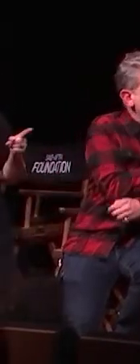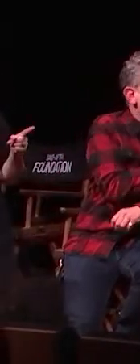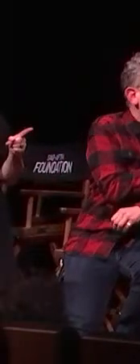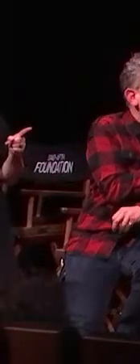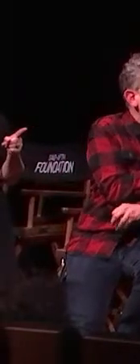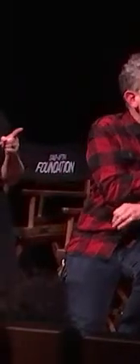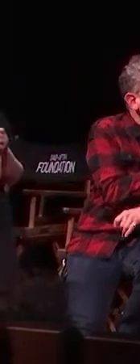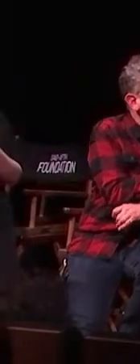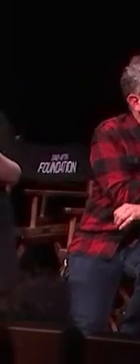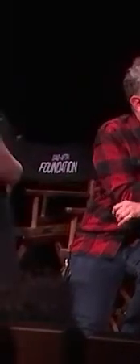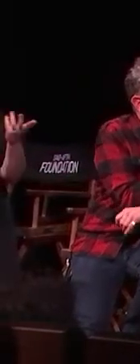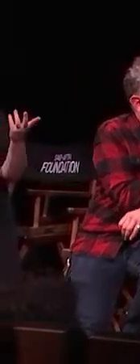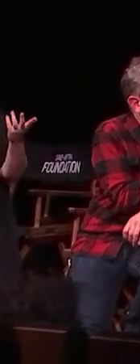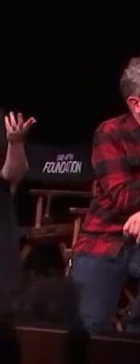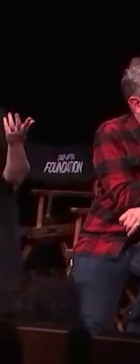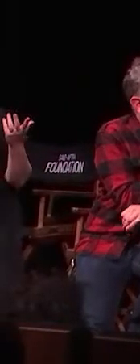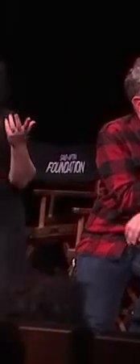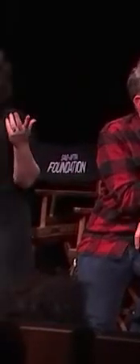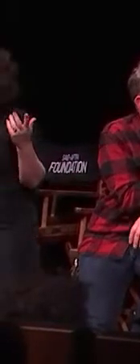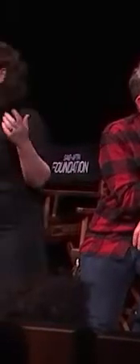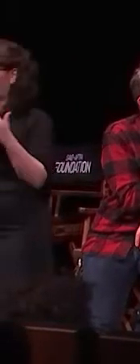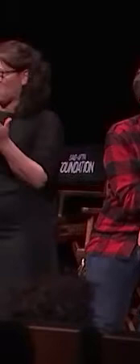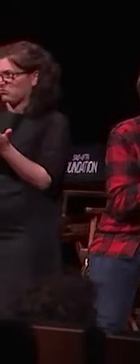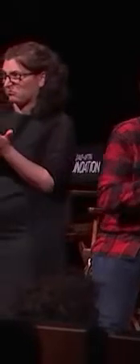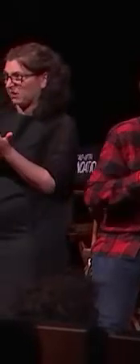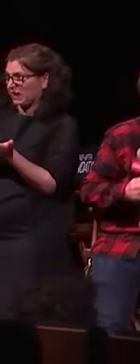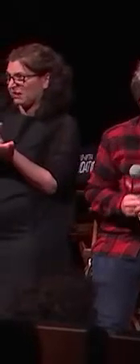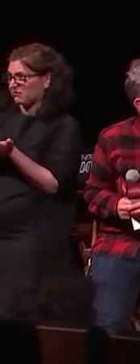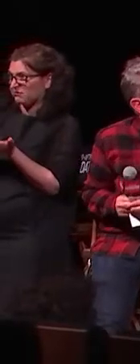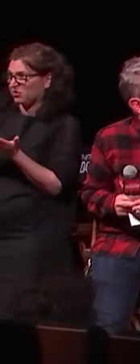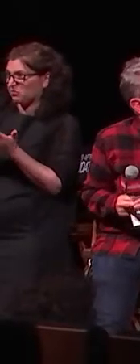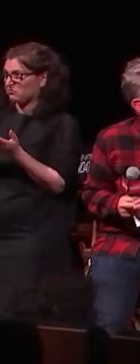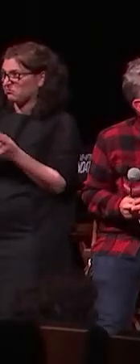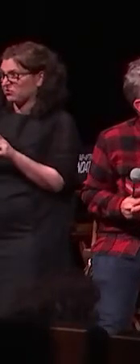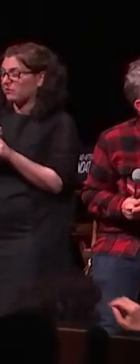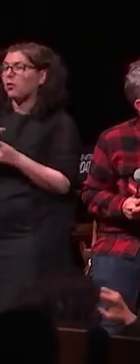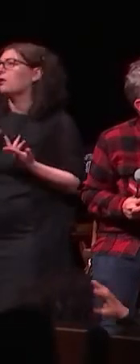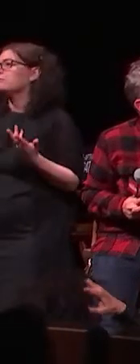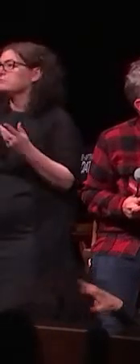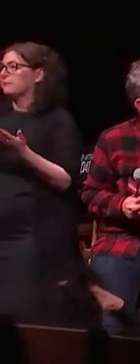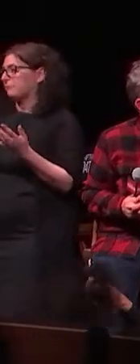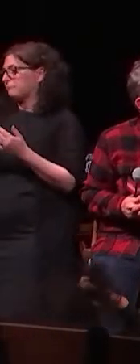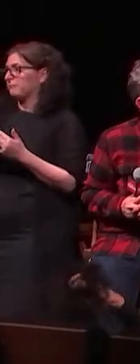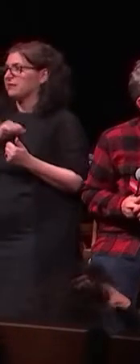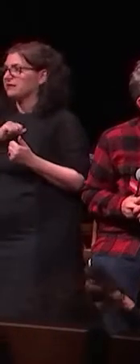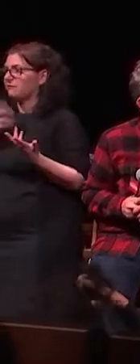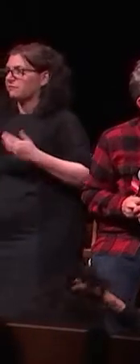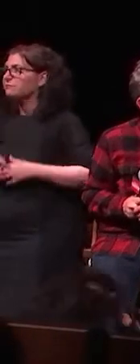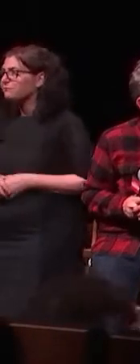did you, if you don't mind saying, how did you guys finance it, or did you just do it? Oh, I just financed it myself, yeah.